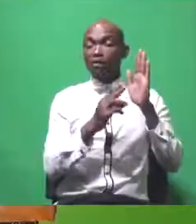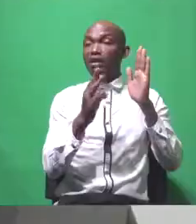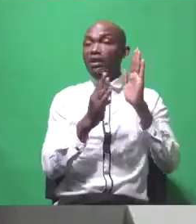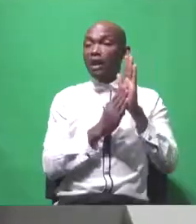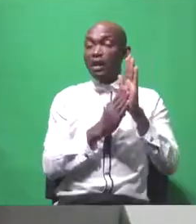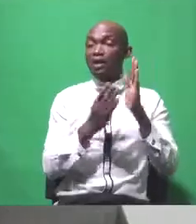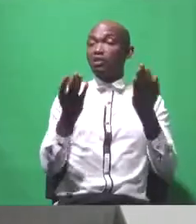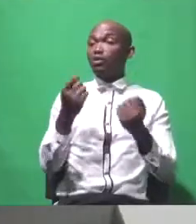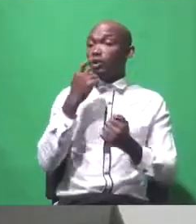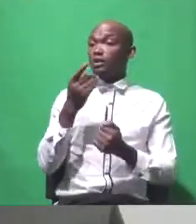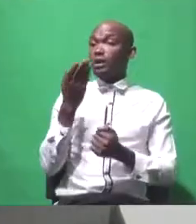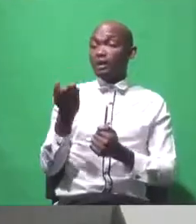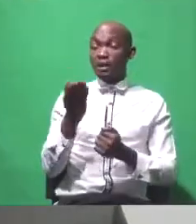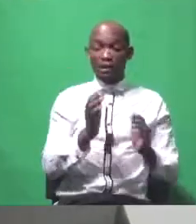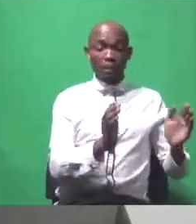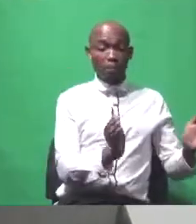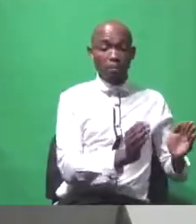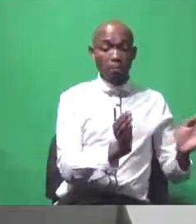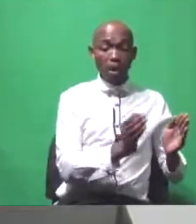179. Just you call that balance